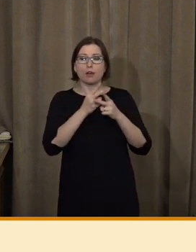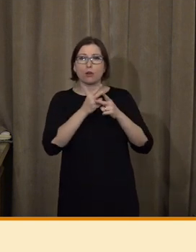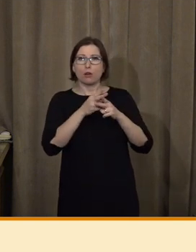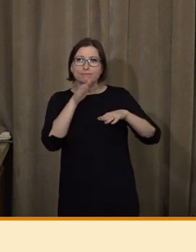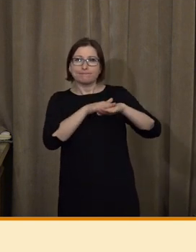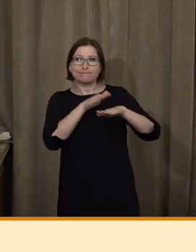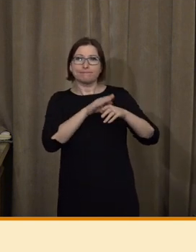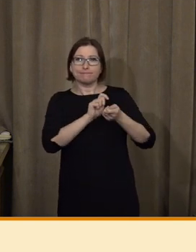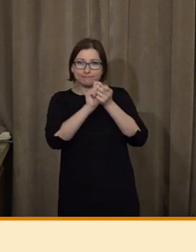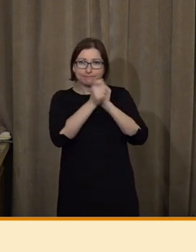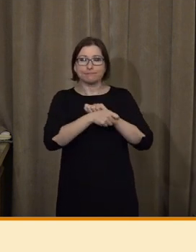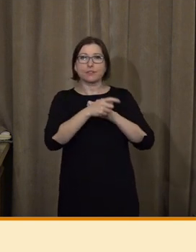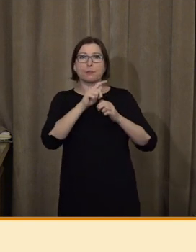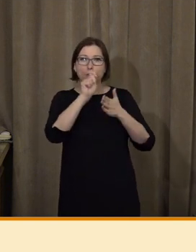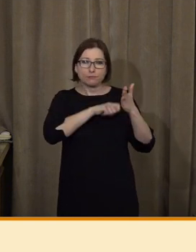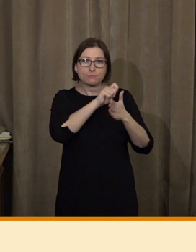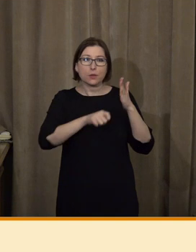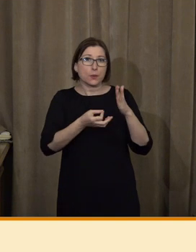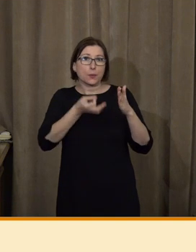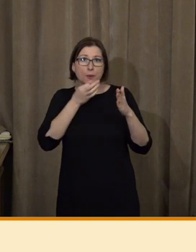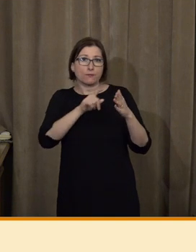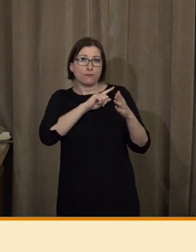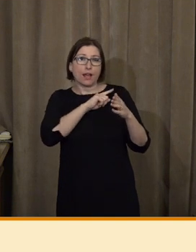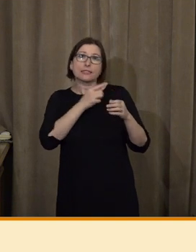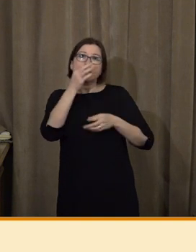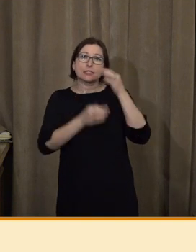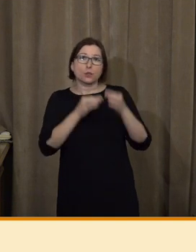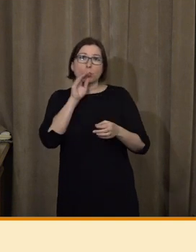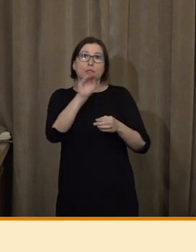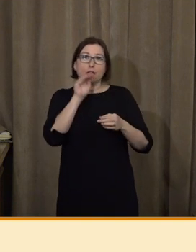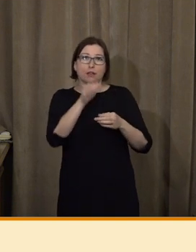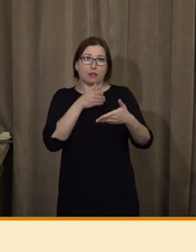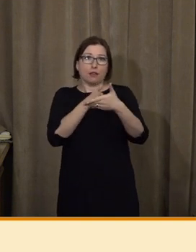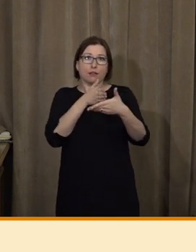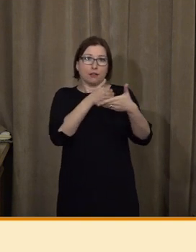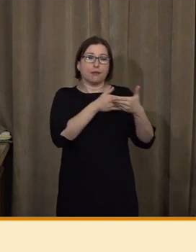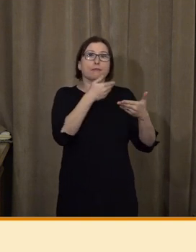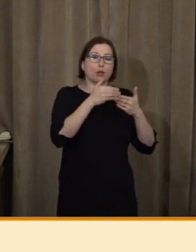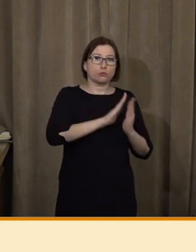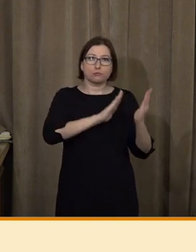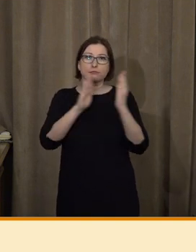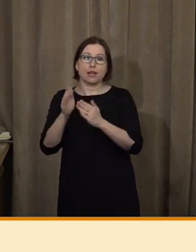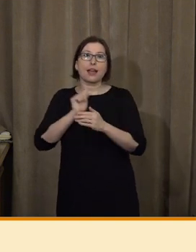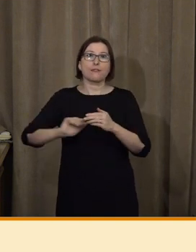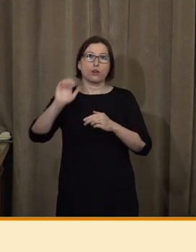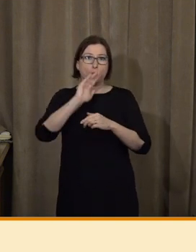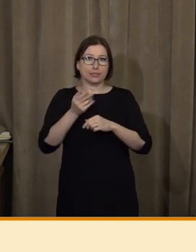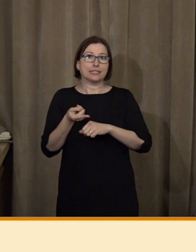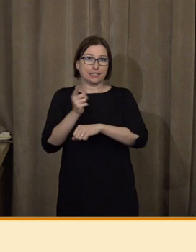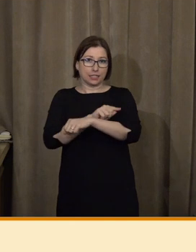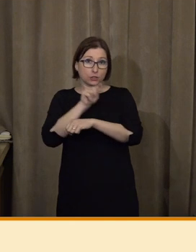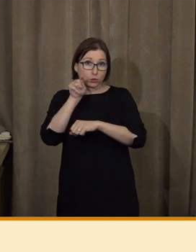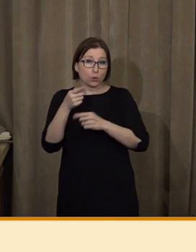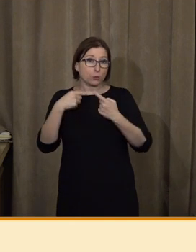odchytávání informací u vlastních institucí. Obrátila se tedy na Evropský